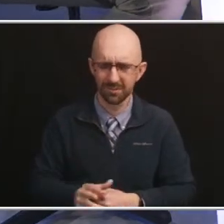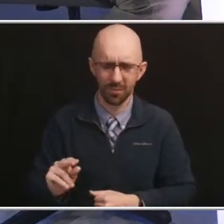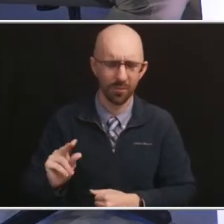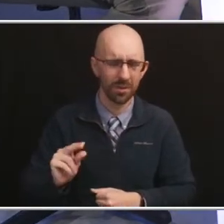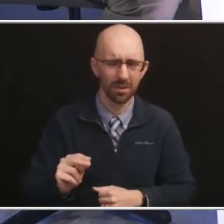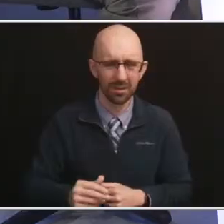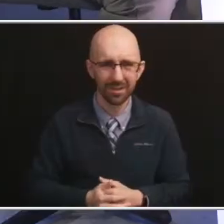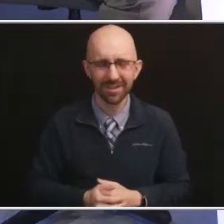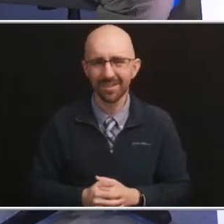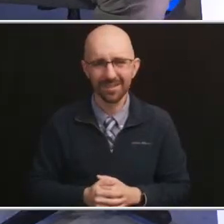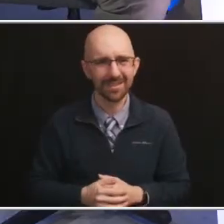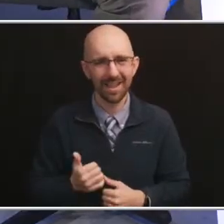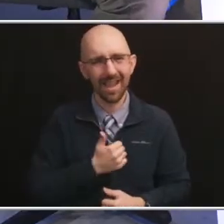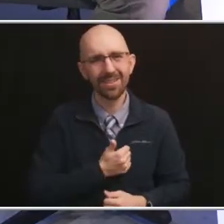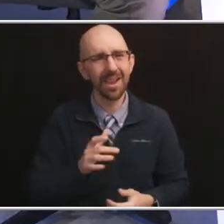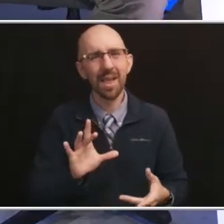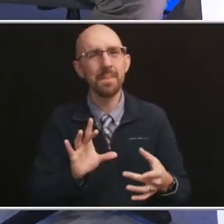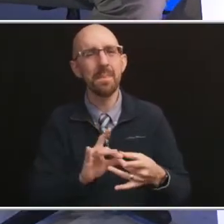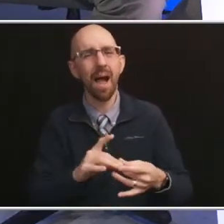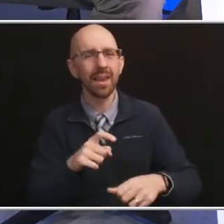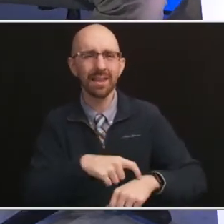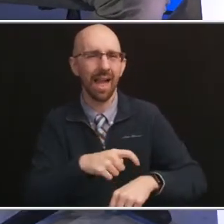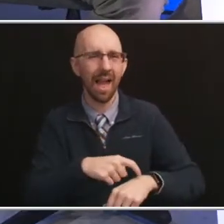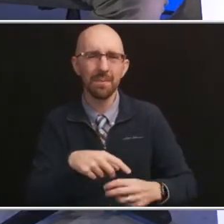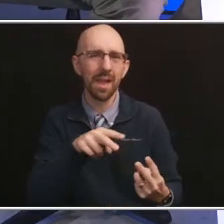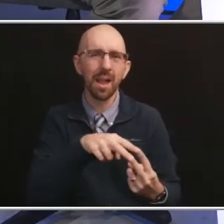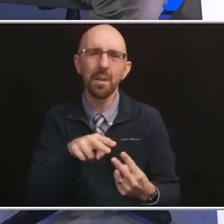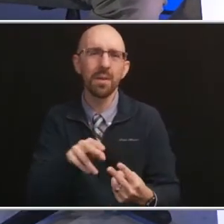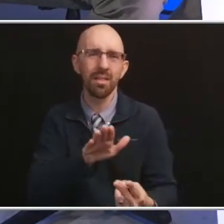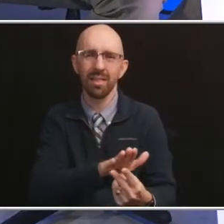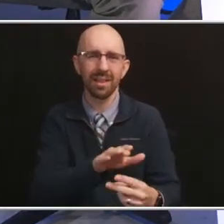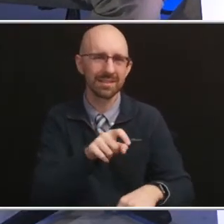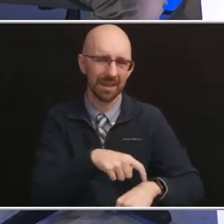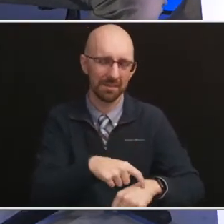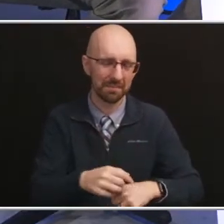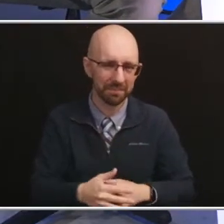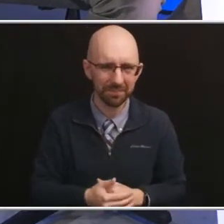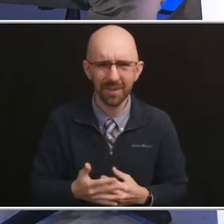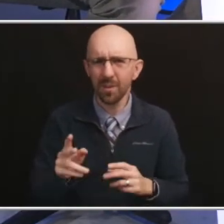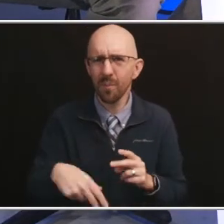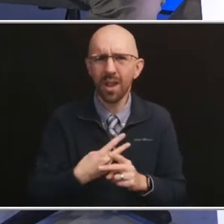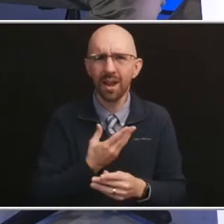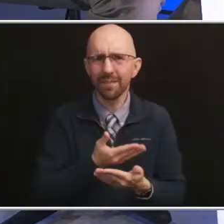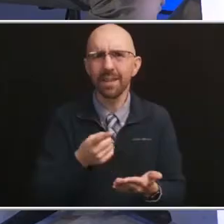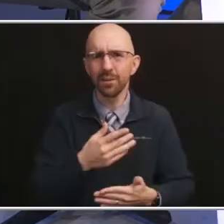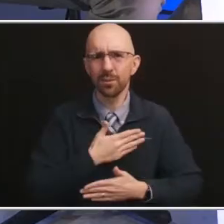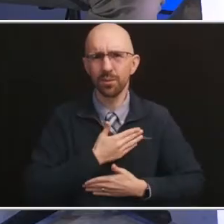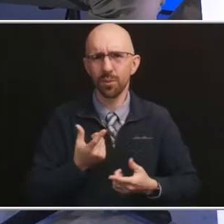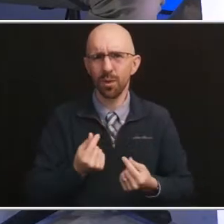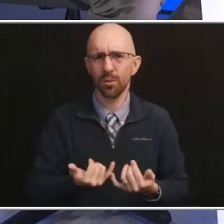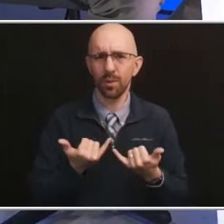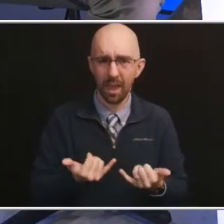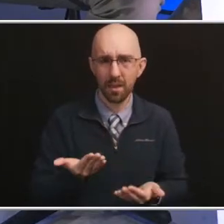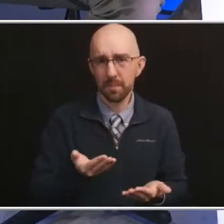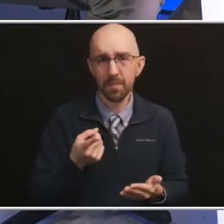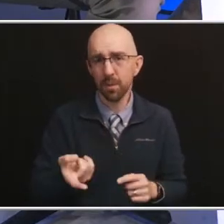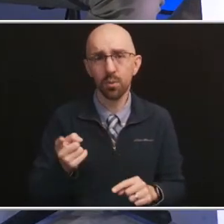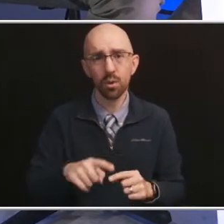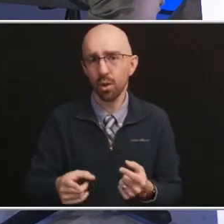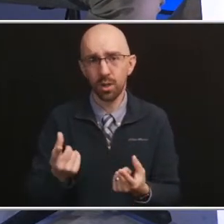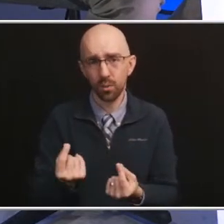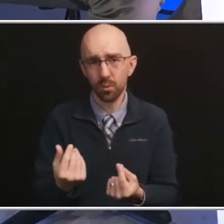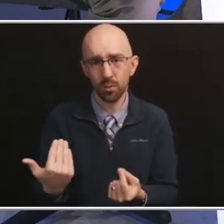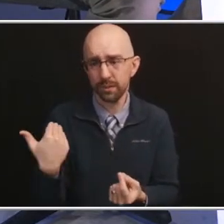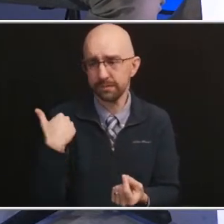That's all right. It's bonding time. Exactly. It's couples time. What kinds of things do you enjoy doing now that maybe you couldn't do back